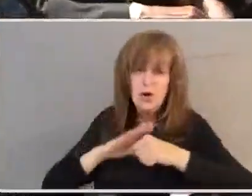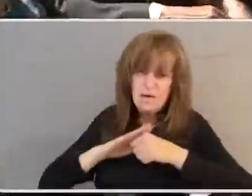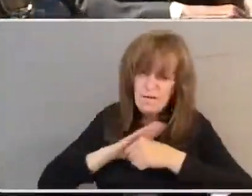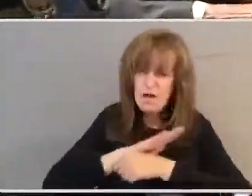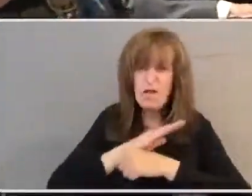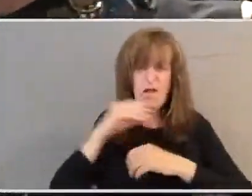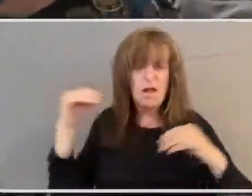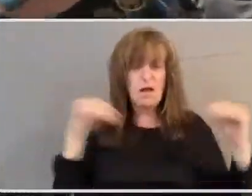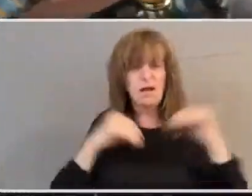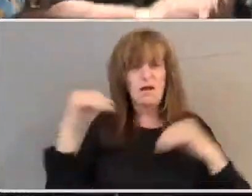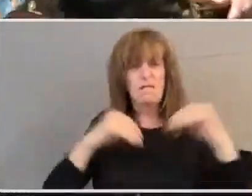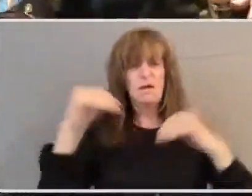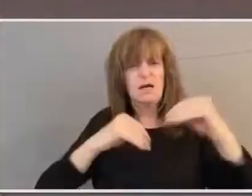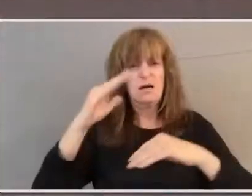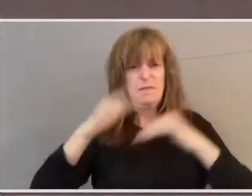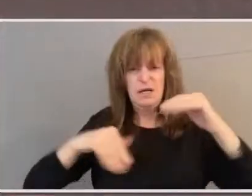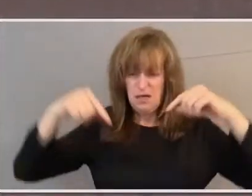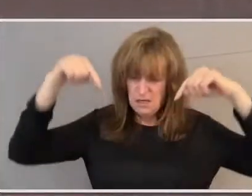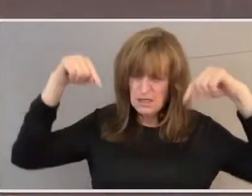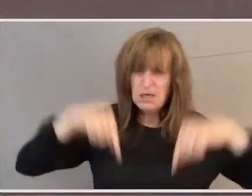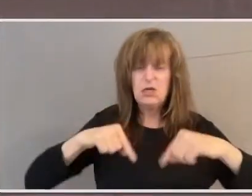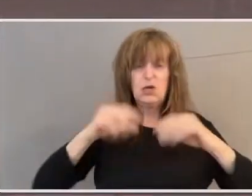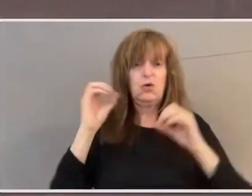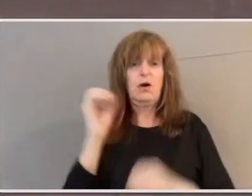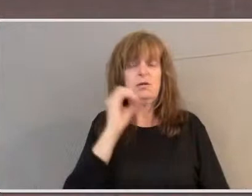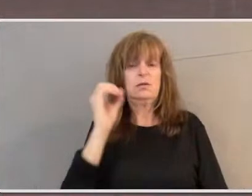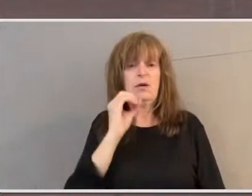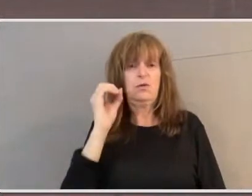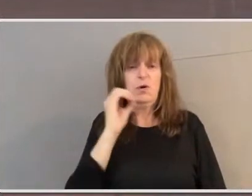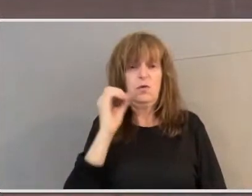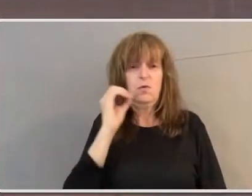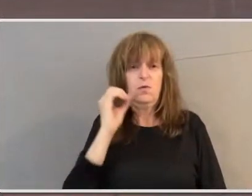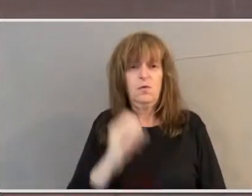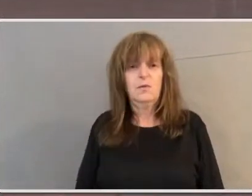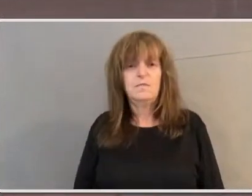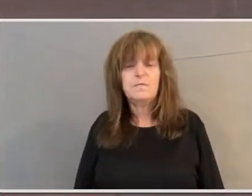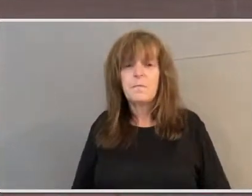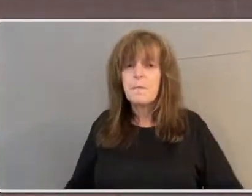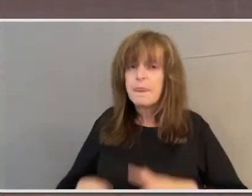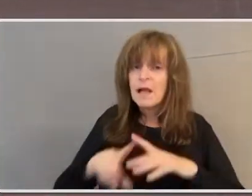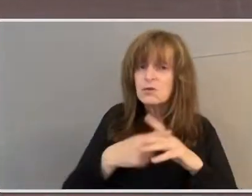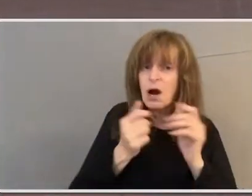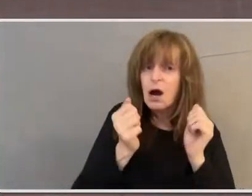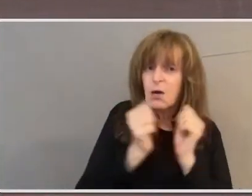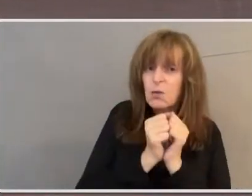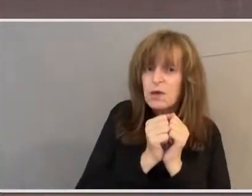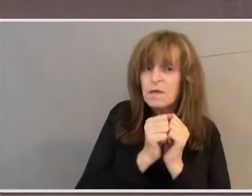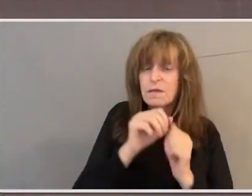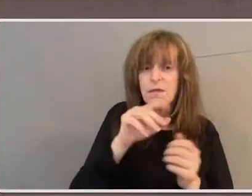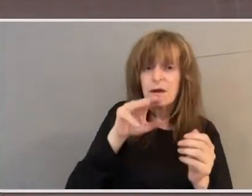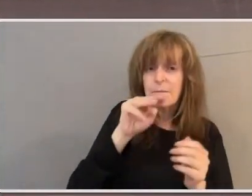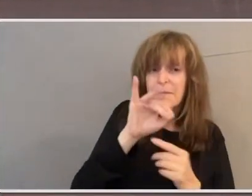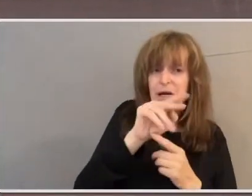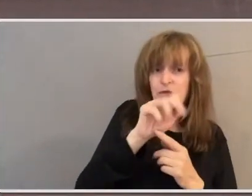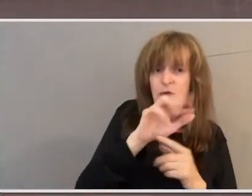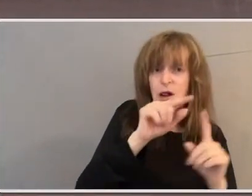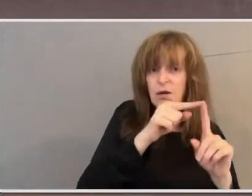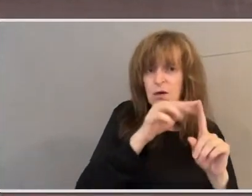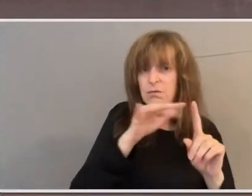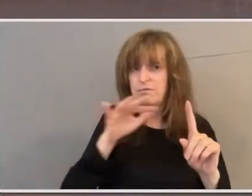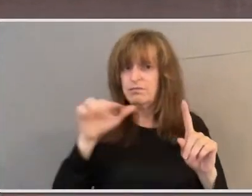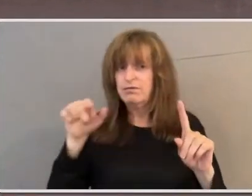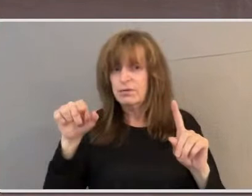From minerals to manufacturing, right here by Ontario workers. And friends, our plan will